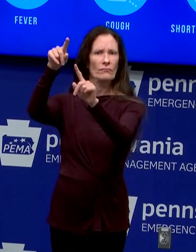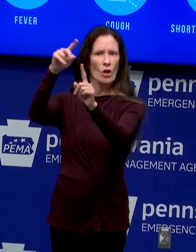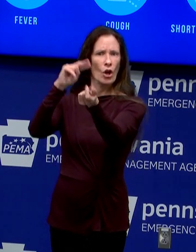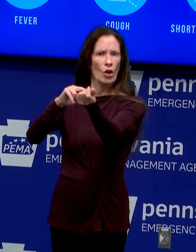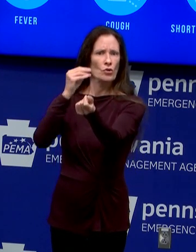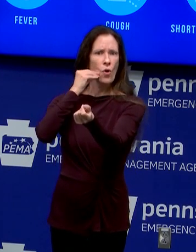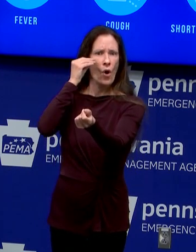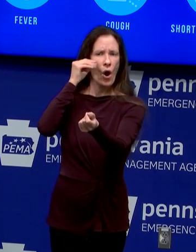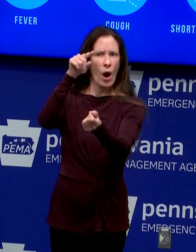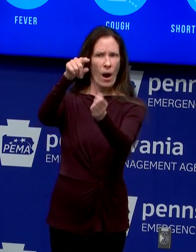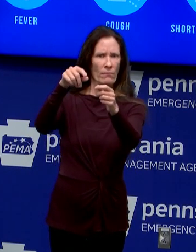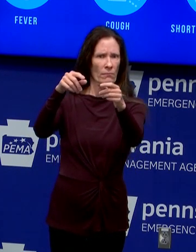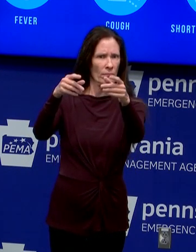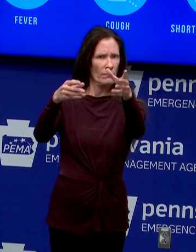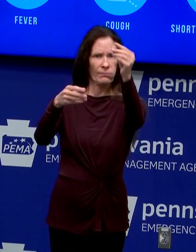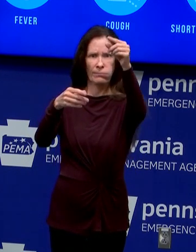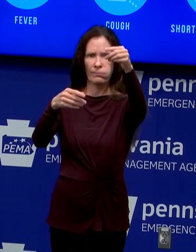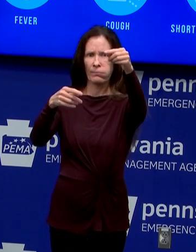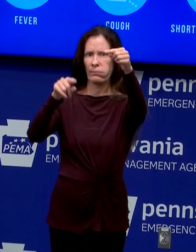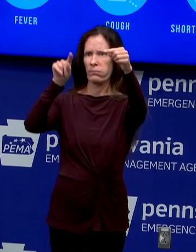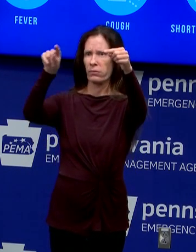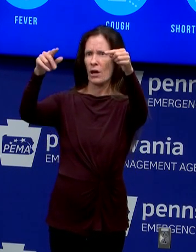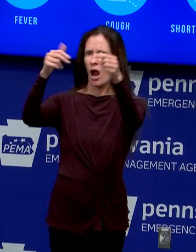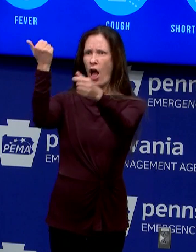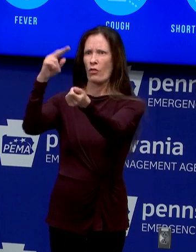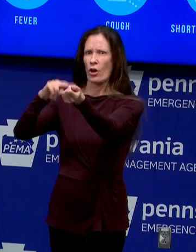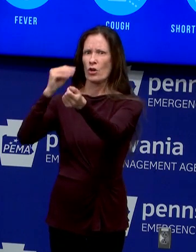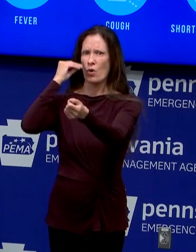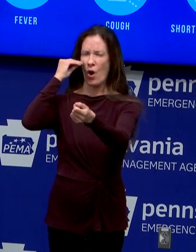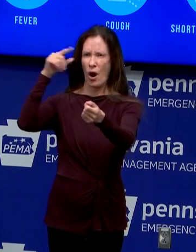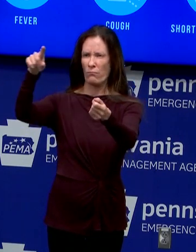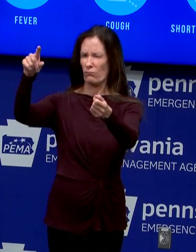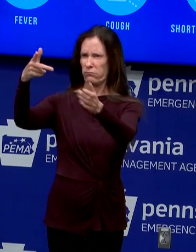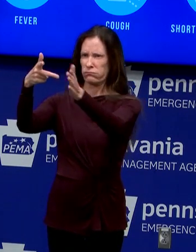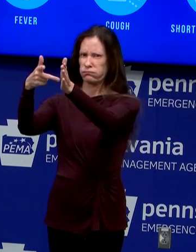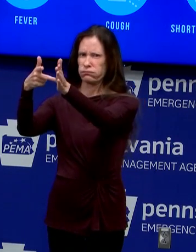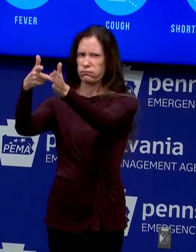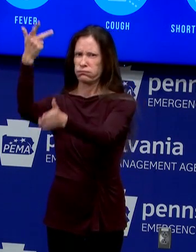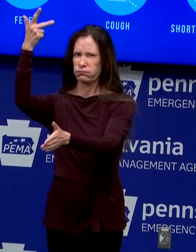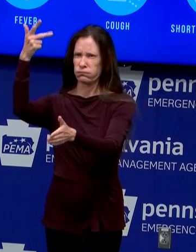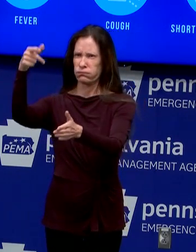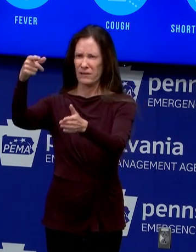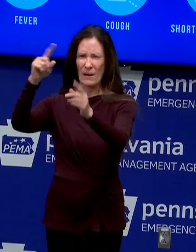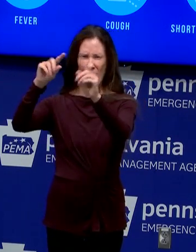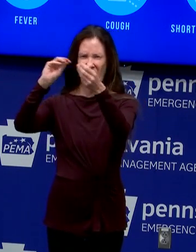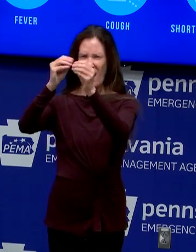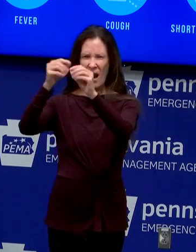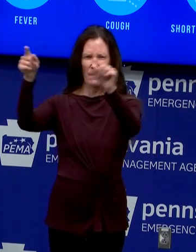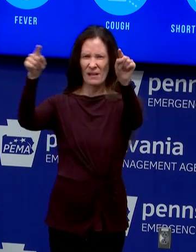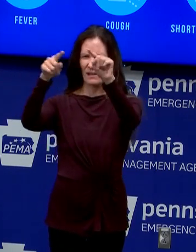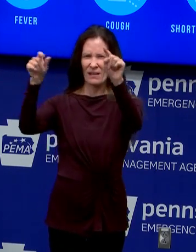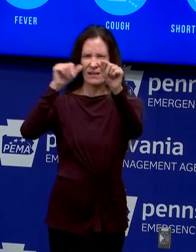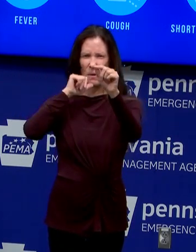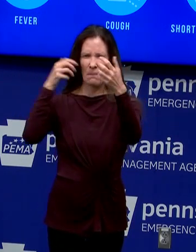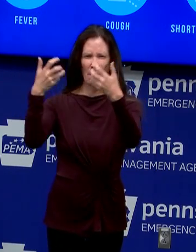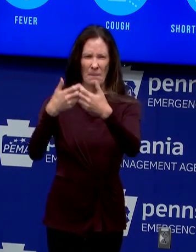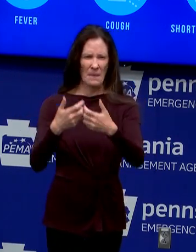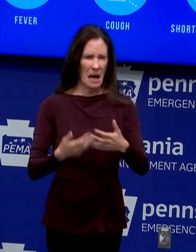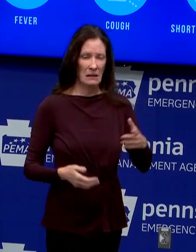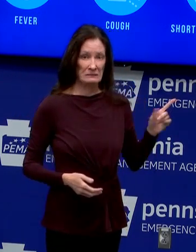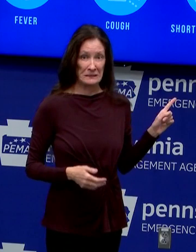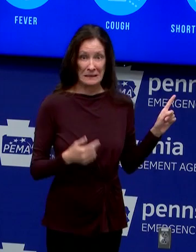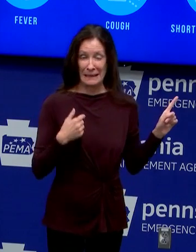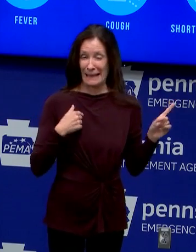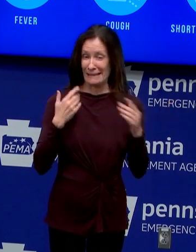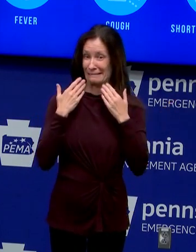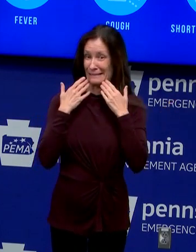3? Is that a statistical reconciliation issue? I'm not exactly sure in terms of that granularity of